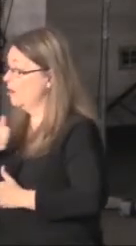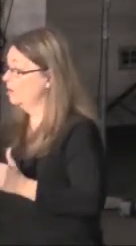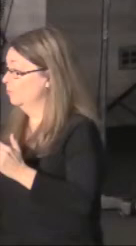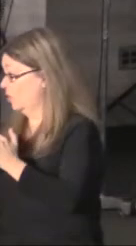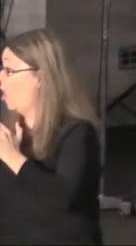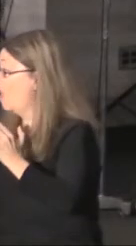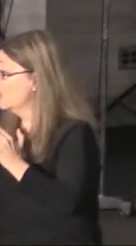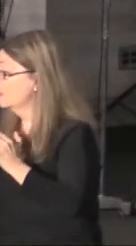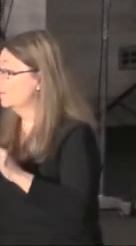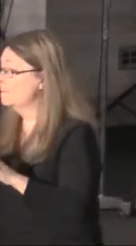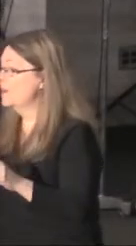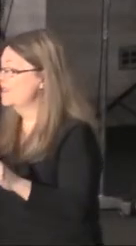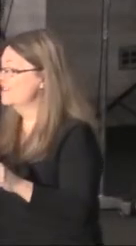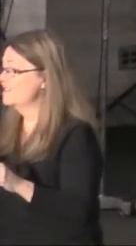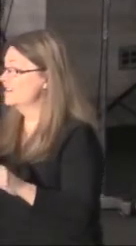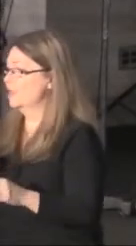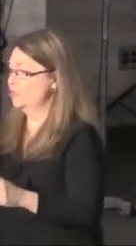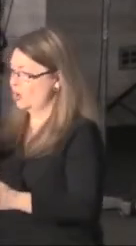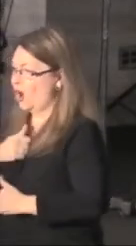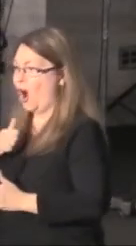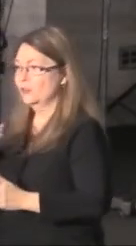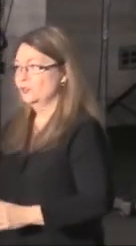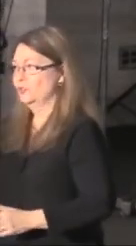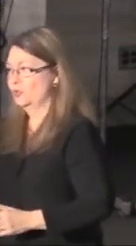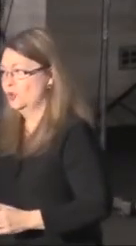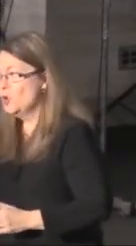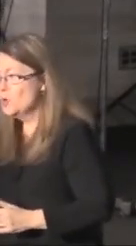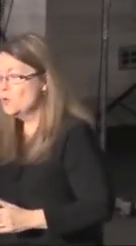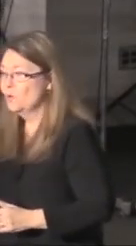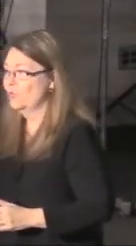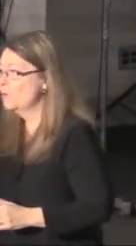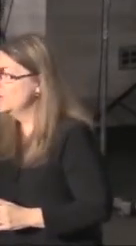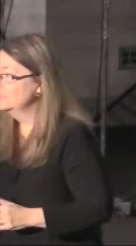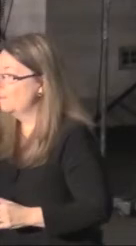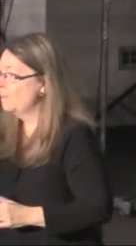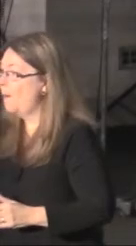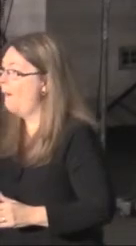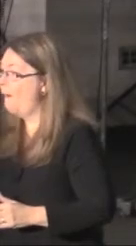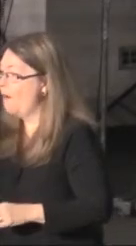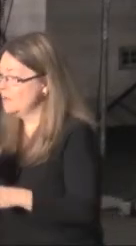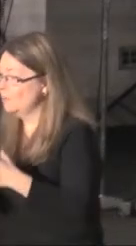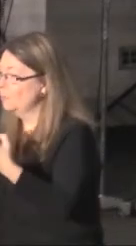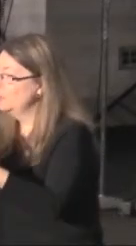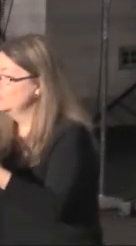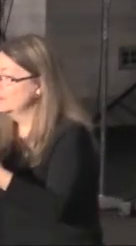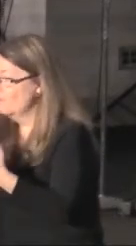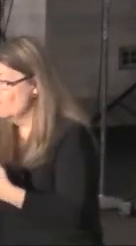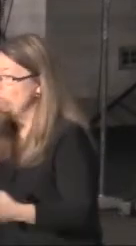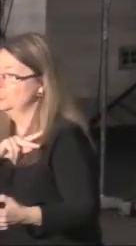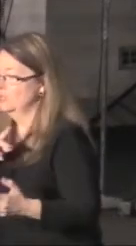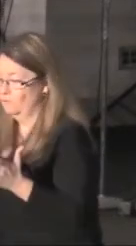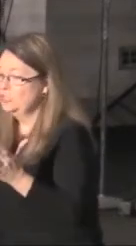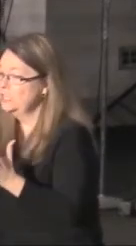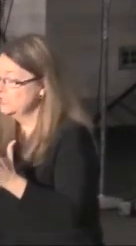rest that my imprisonment is for Christ. The guards knew why Paul was in prison. They knew that it was because of Jesus. And all the rest,